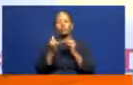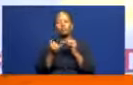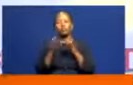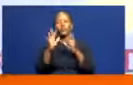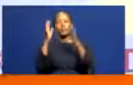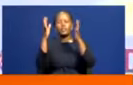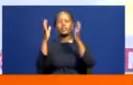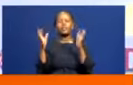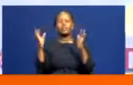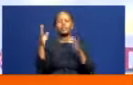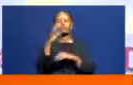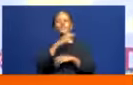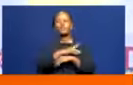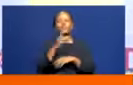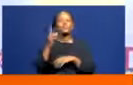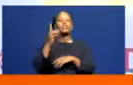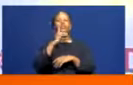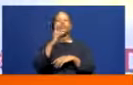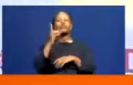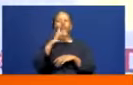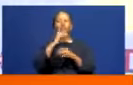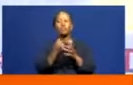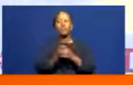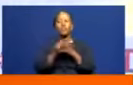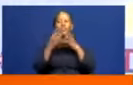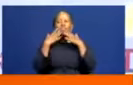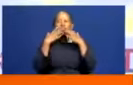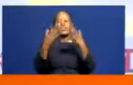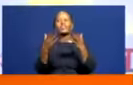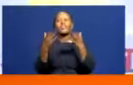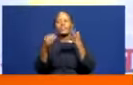celebrations tomorrow. Thank you very much.